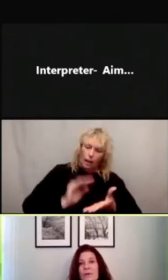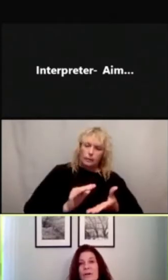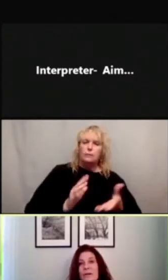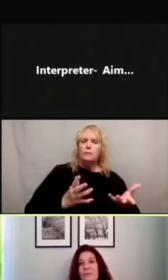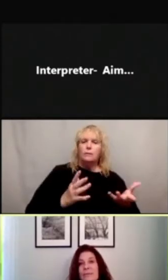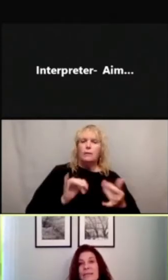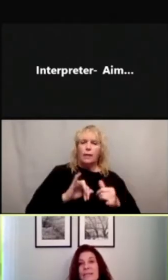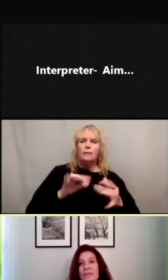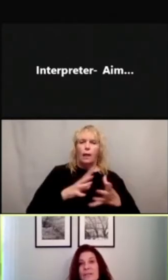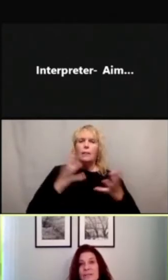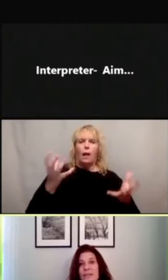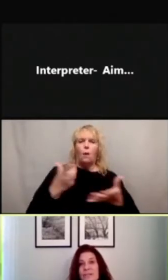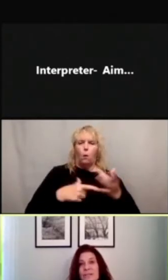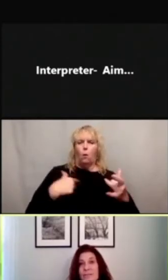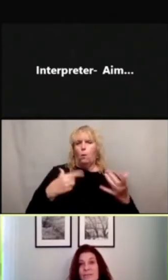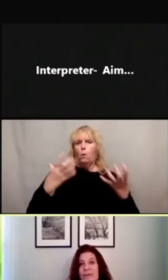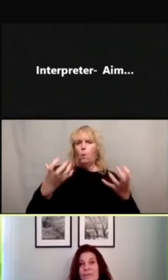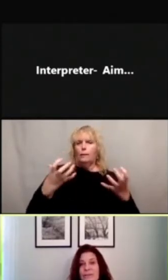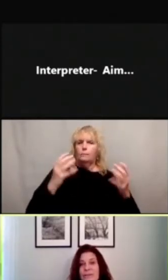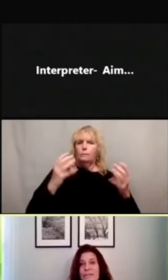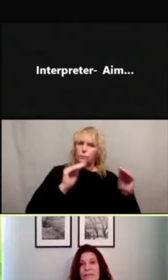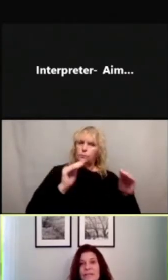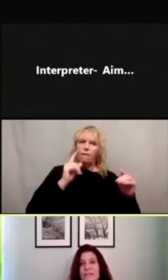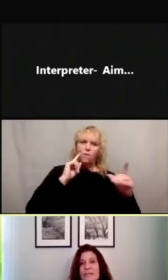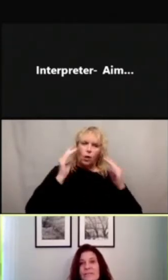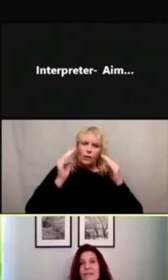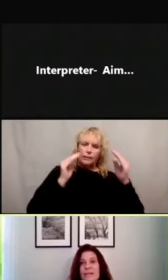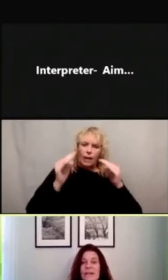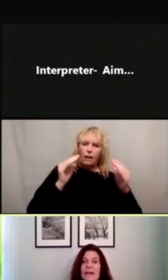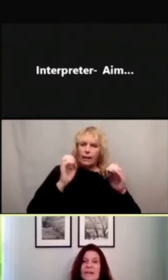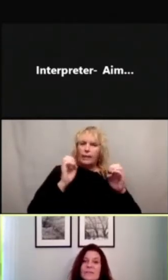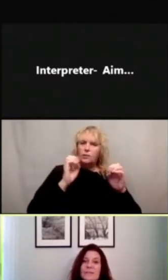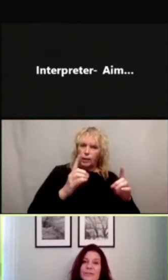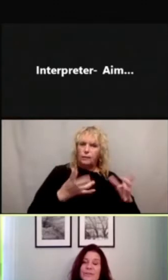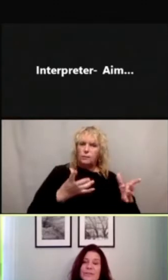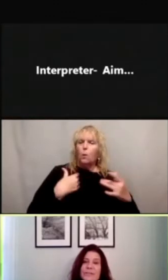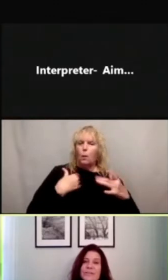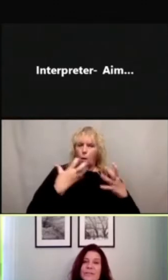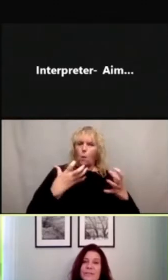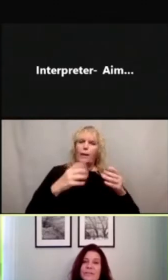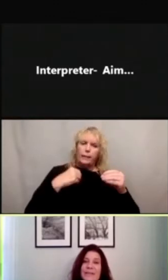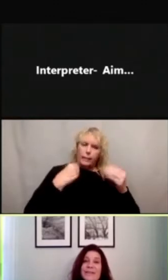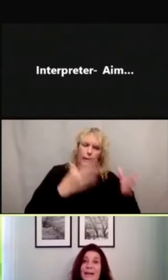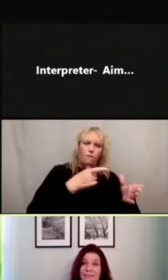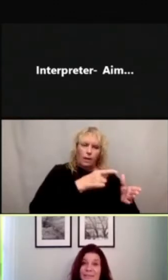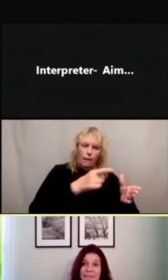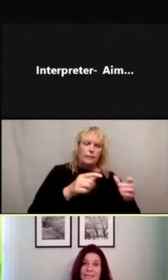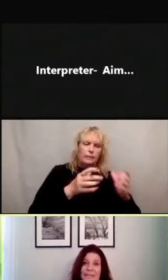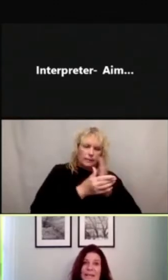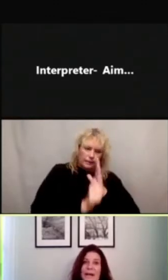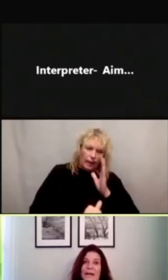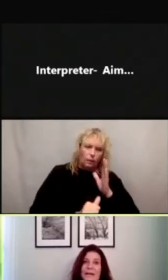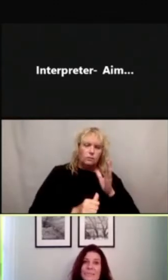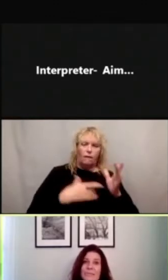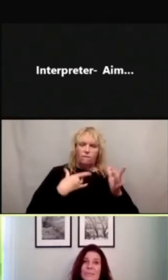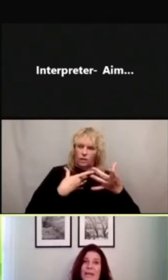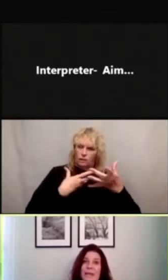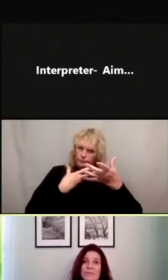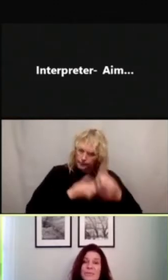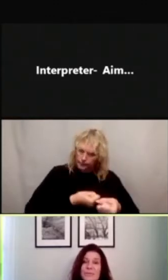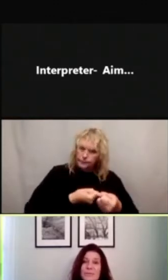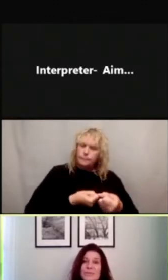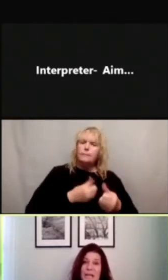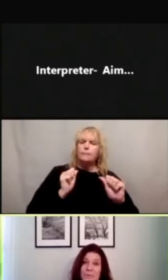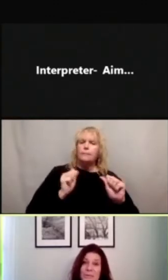to do in adult education in terms of health literacy is giving adult learners the skills and the confidence to